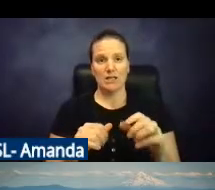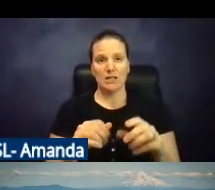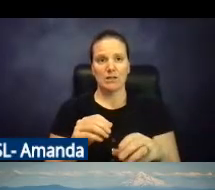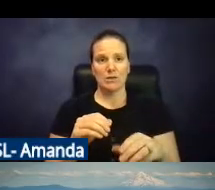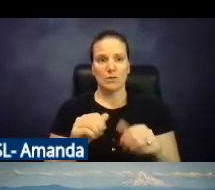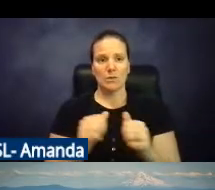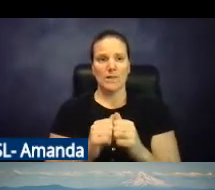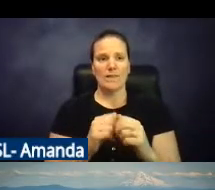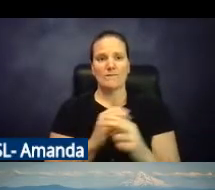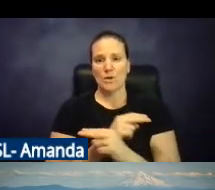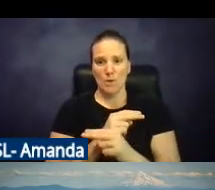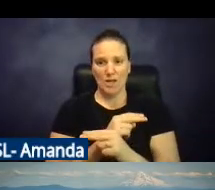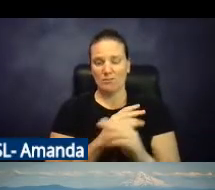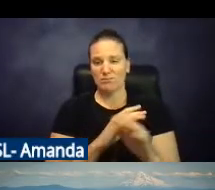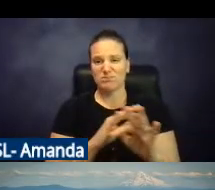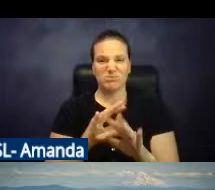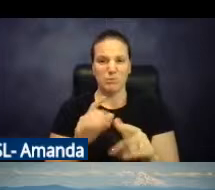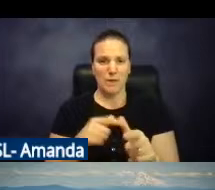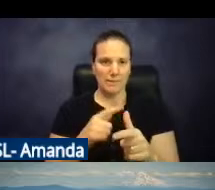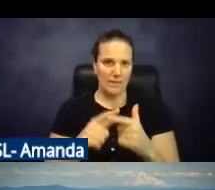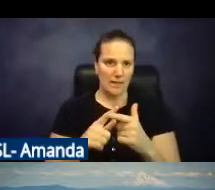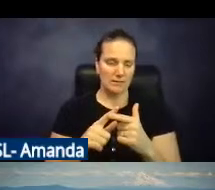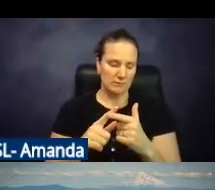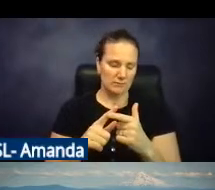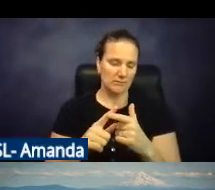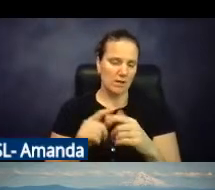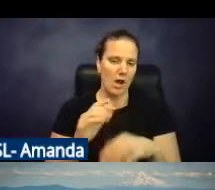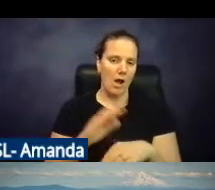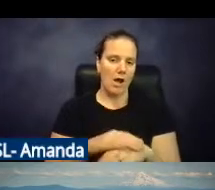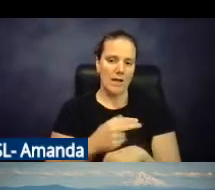going over and then the touchdowns onto Hayden Island.